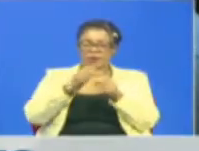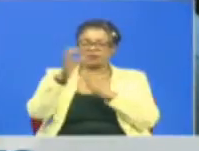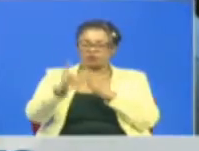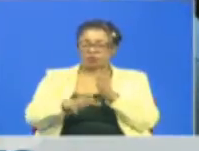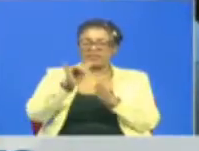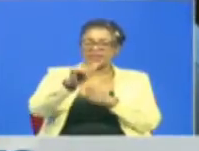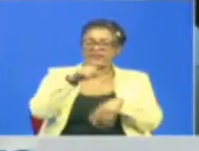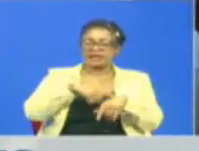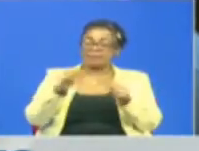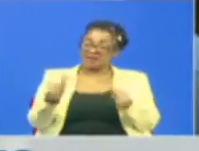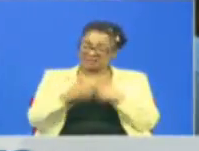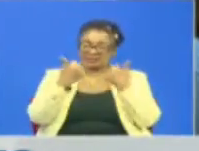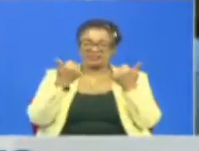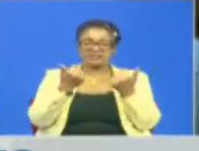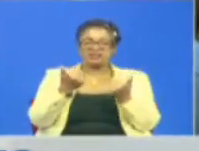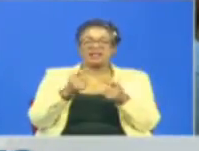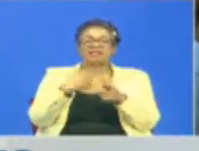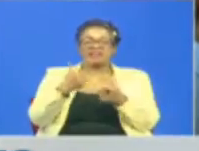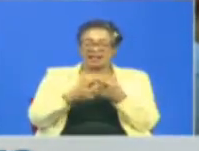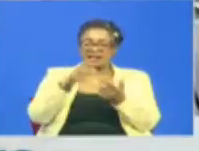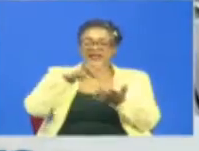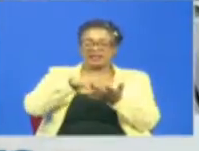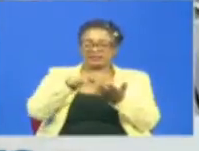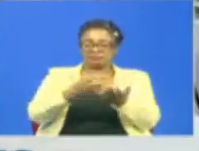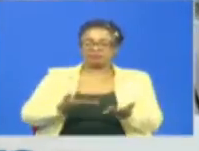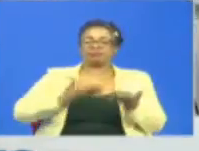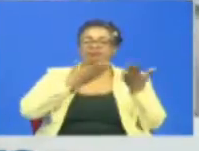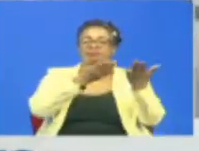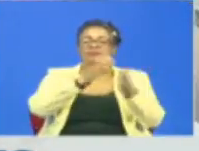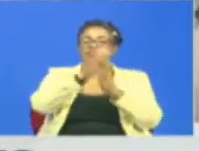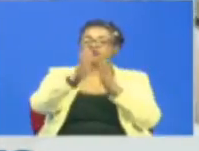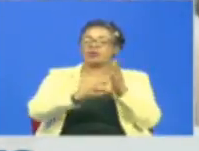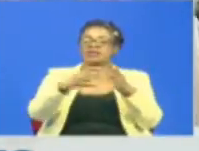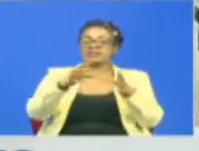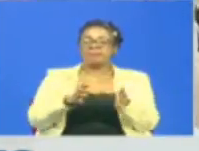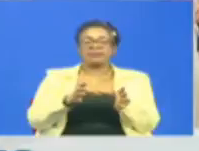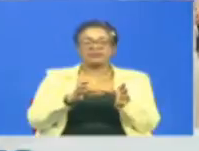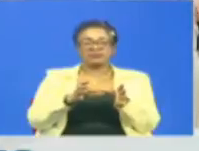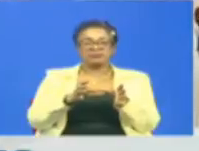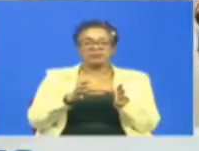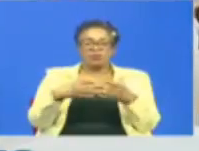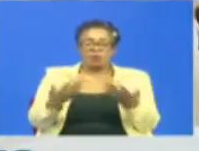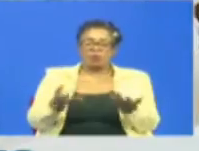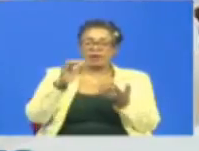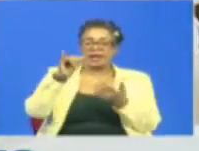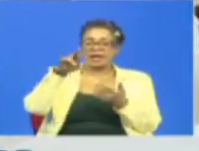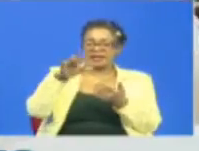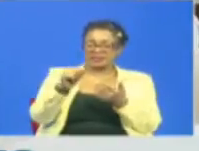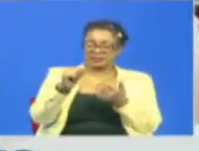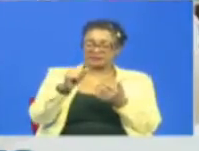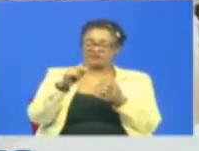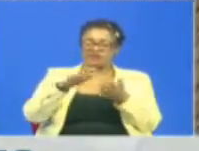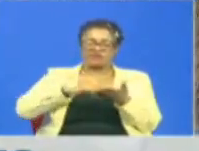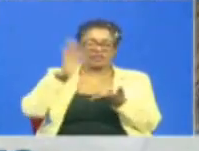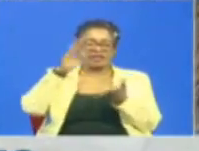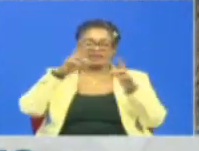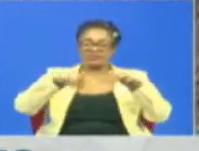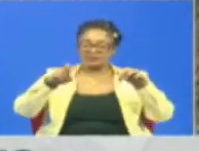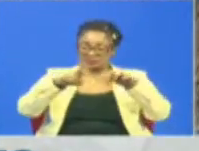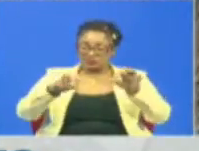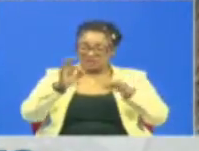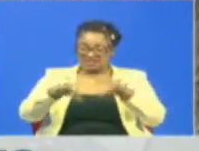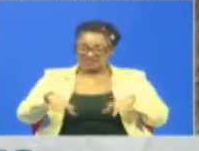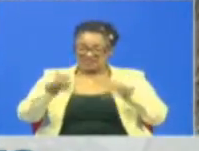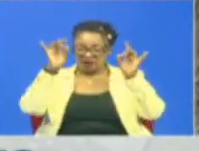time of the accident, the case should then be forwarded to the insurance regulatory authority for further investigation. If found to